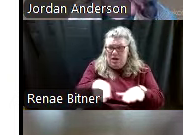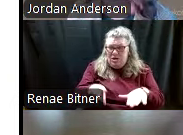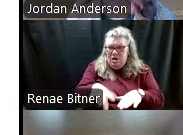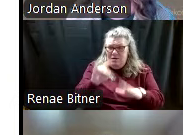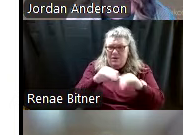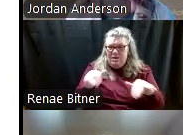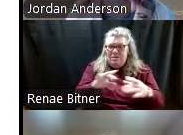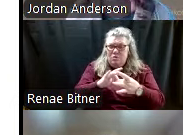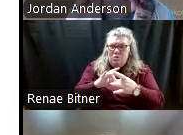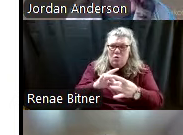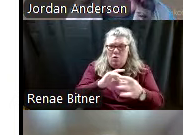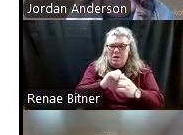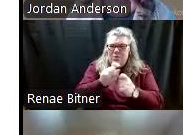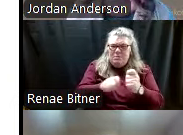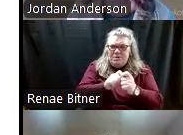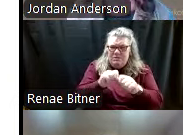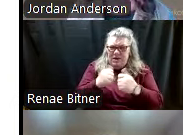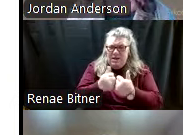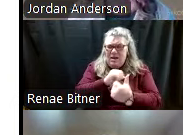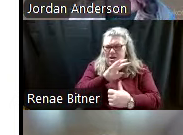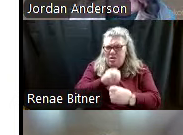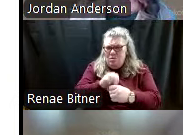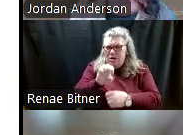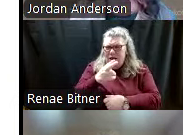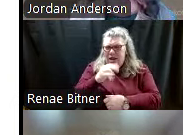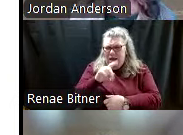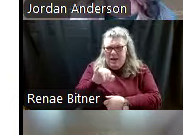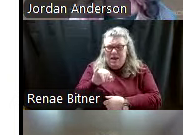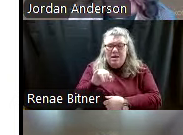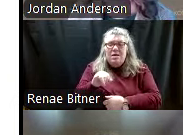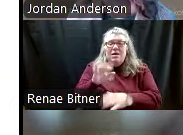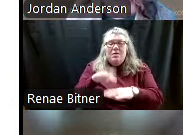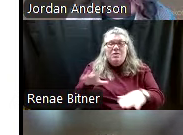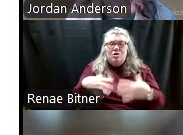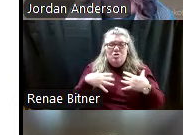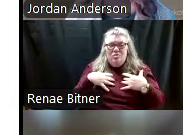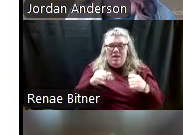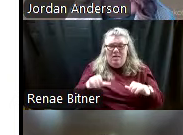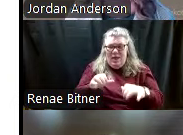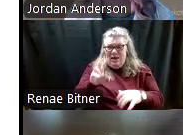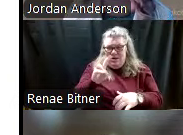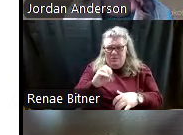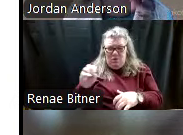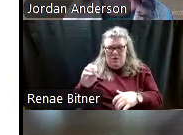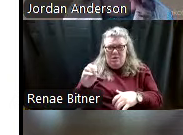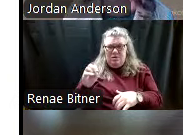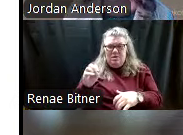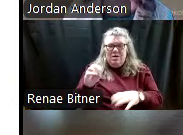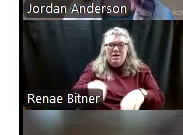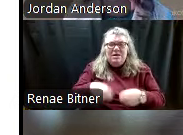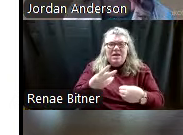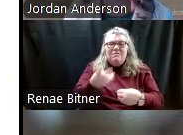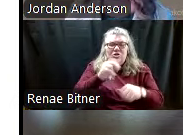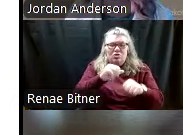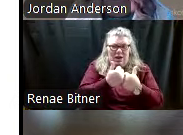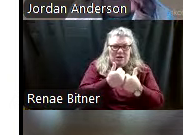is coordinated with specific agencies, including EHDI. So the Children's Health Act of 2000 gave 2